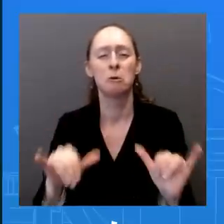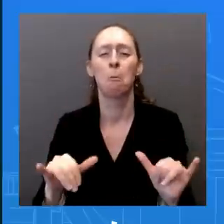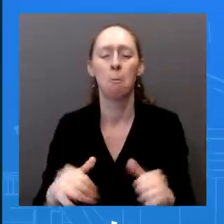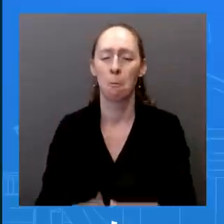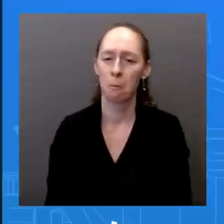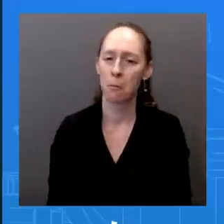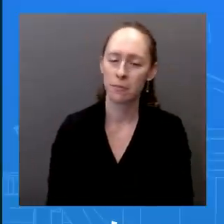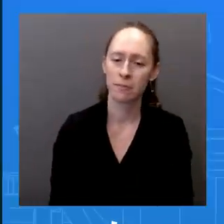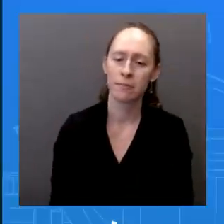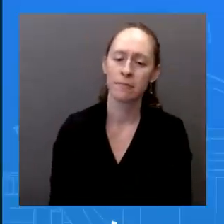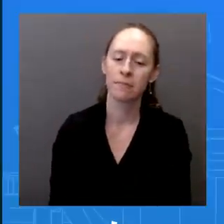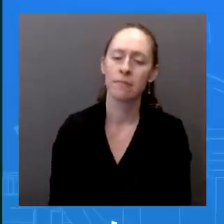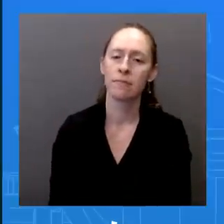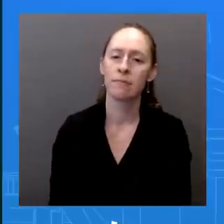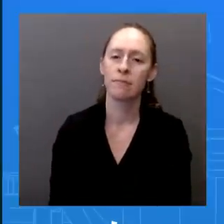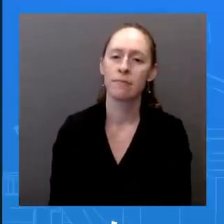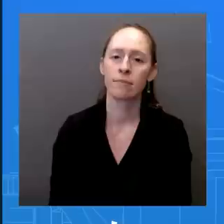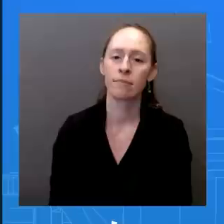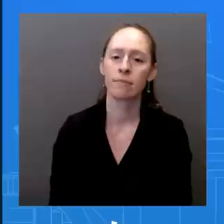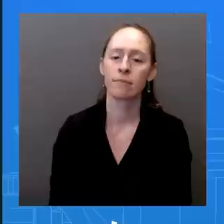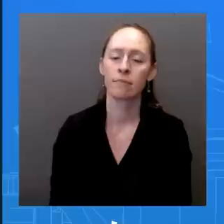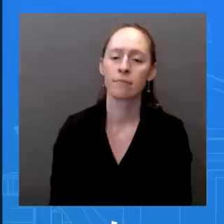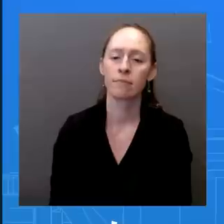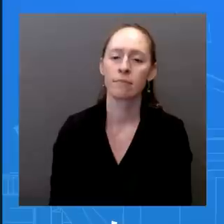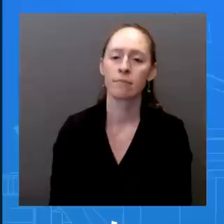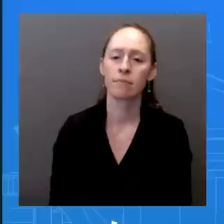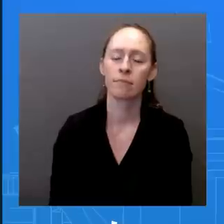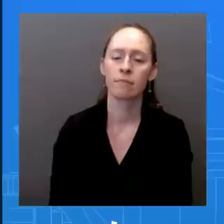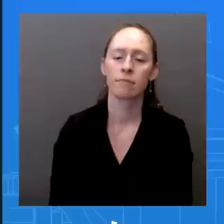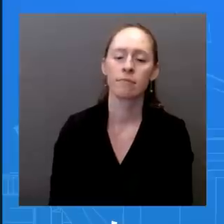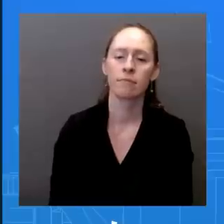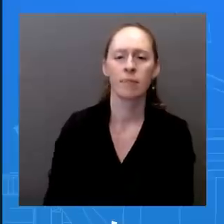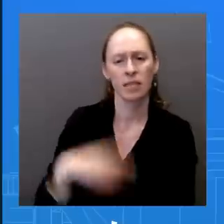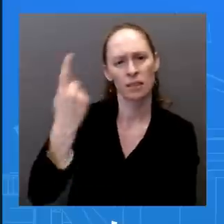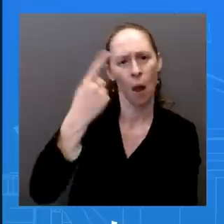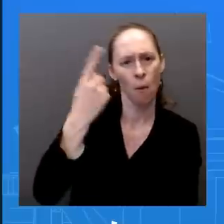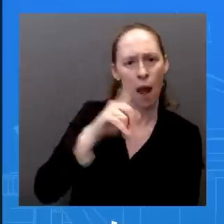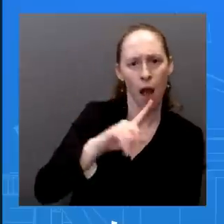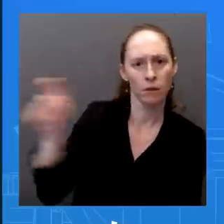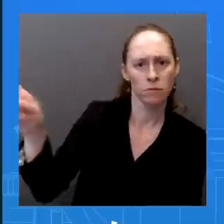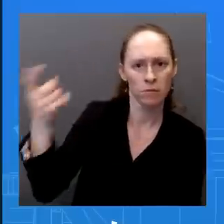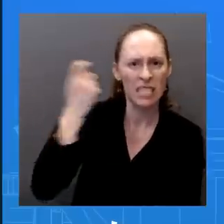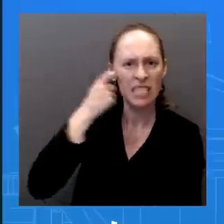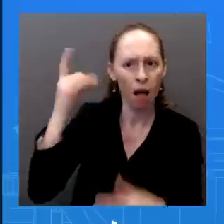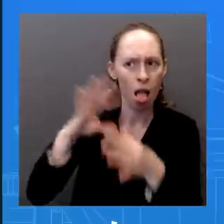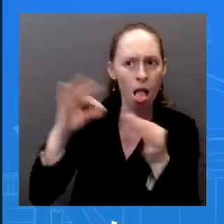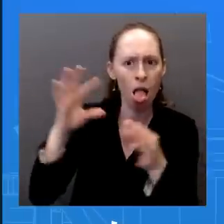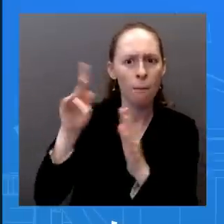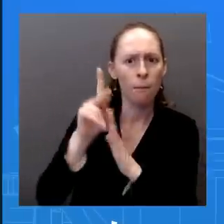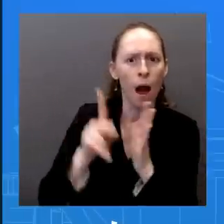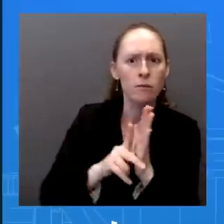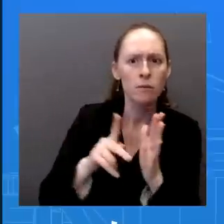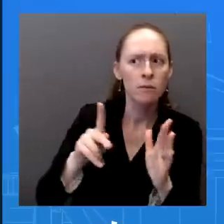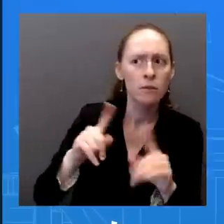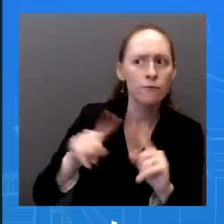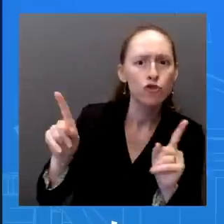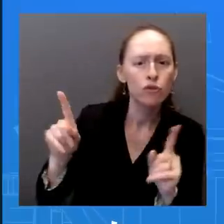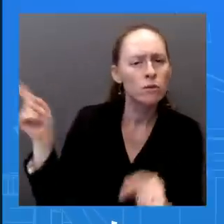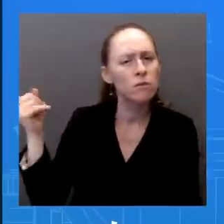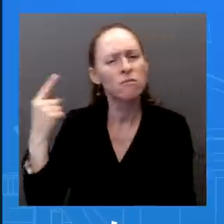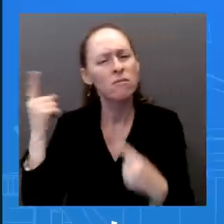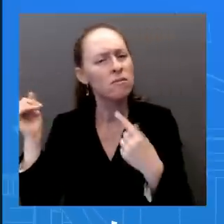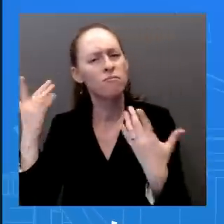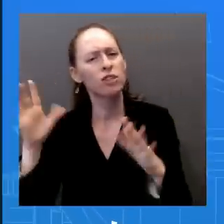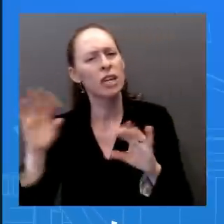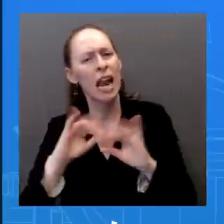said specifically to him, "Have you just announced a major policy change?" And he said, "No, I have not. I've answered a hypothetical question. I have